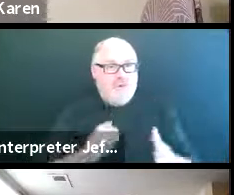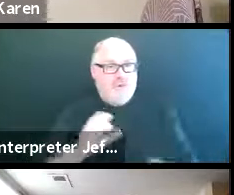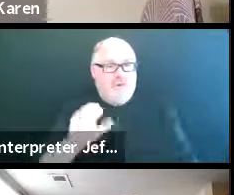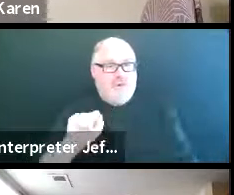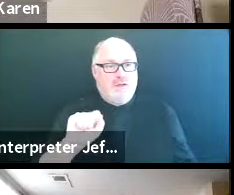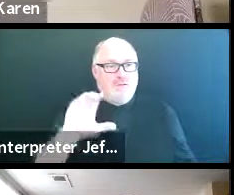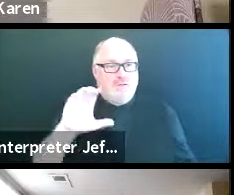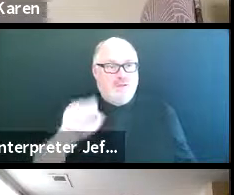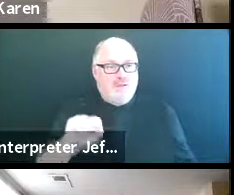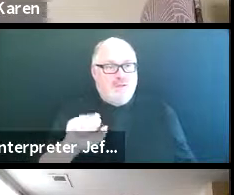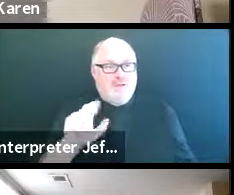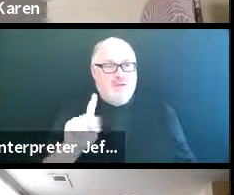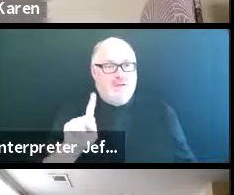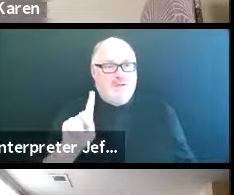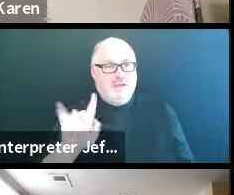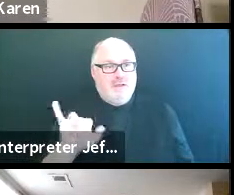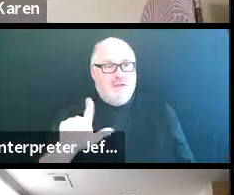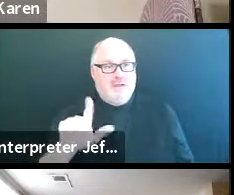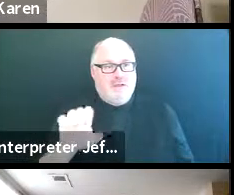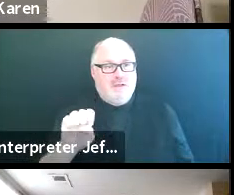SES is Kyle Brannigan.